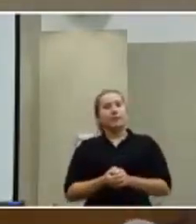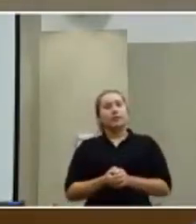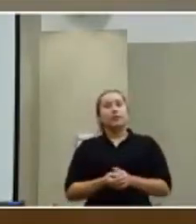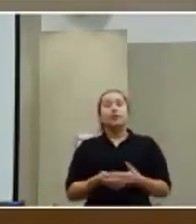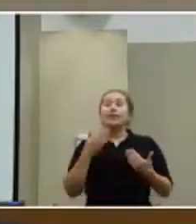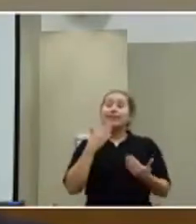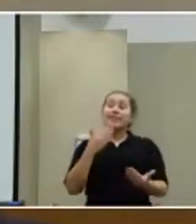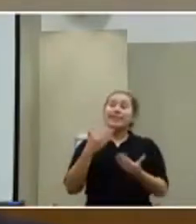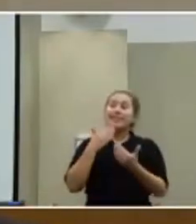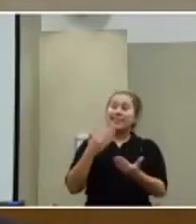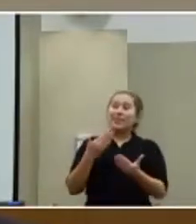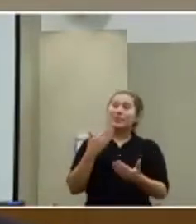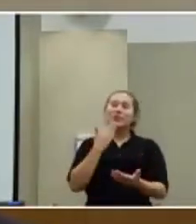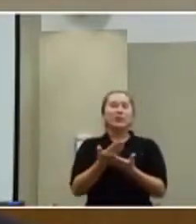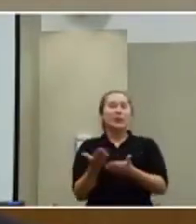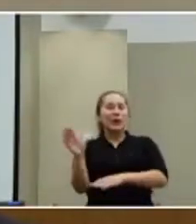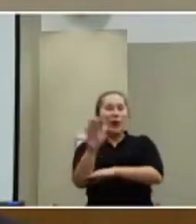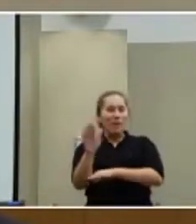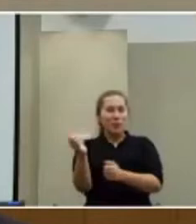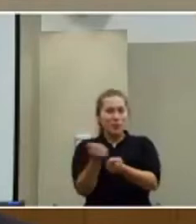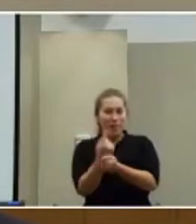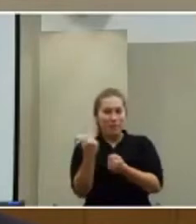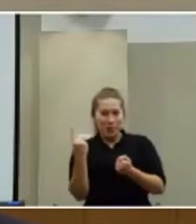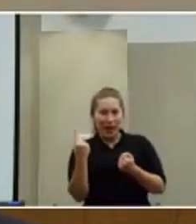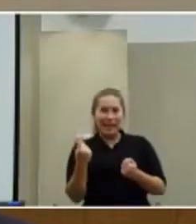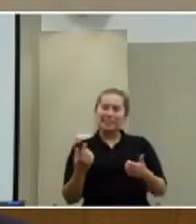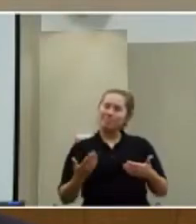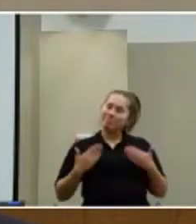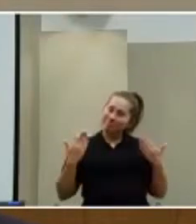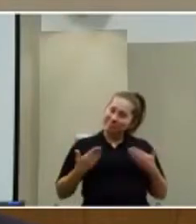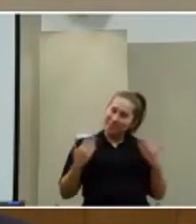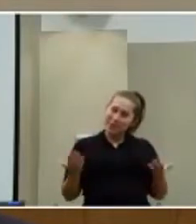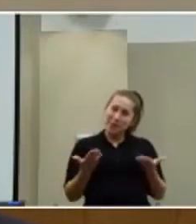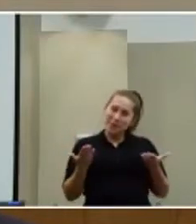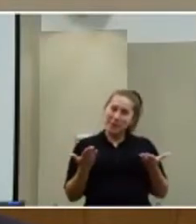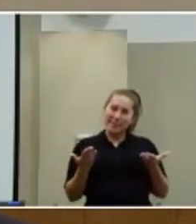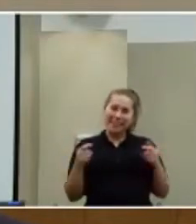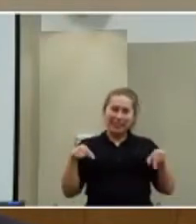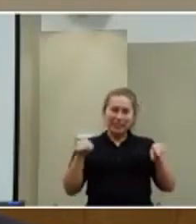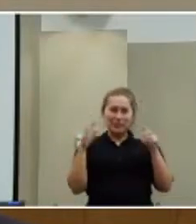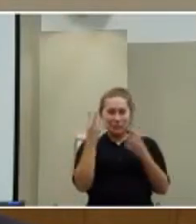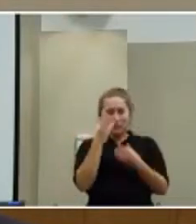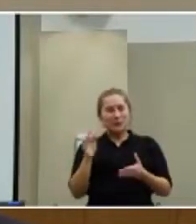Thank you, Mr. Chairman. Good afternoon, everyone. It's great to be here in the Charm City.